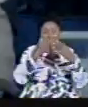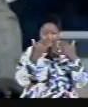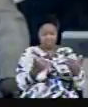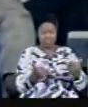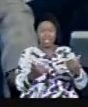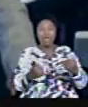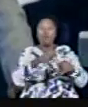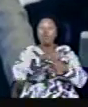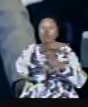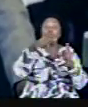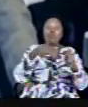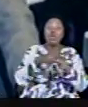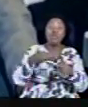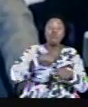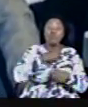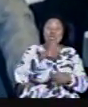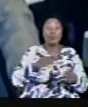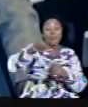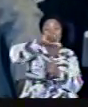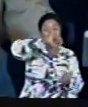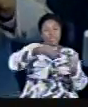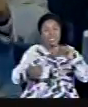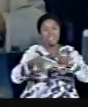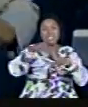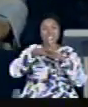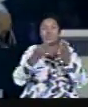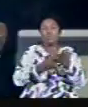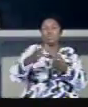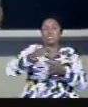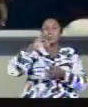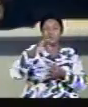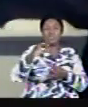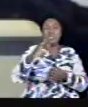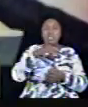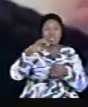we're baptized in the Holy Ghost, he says,